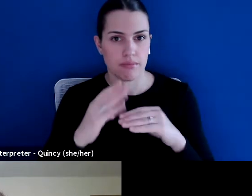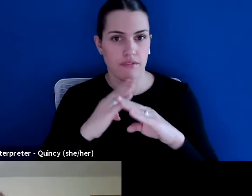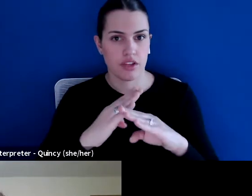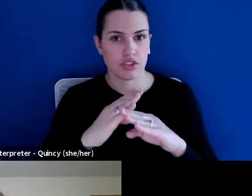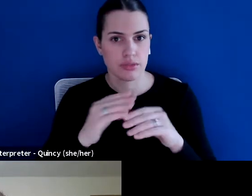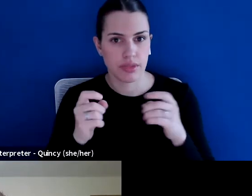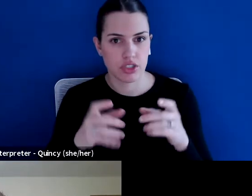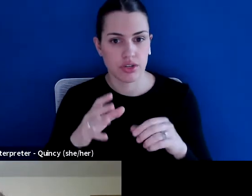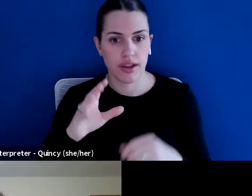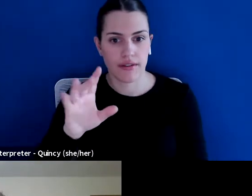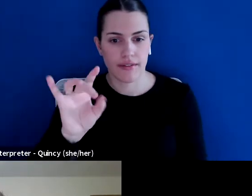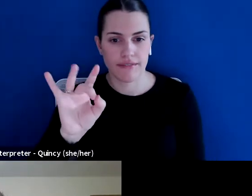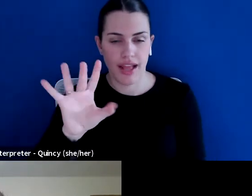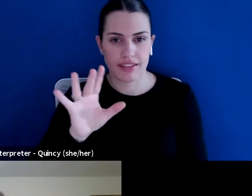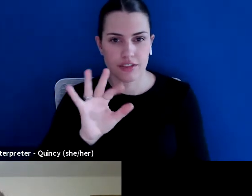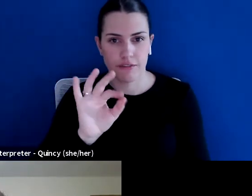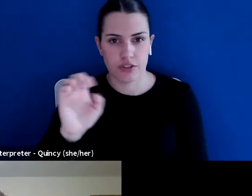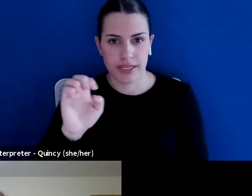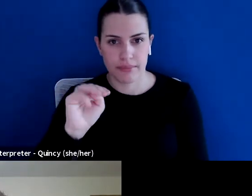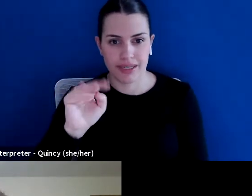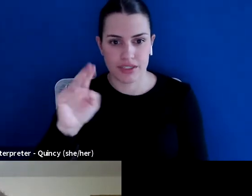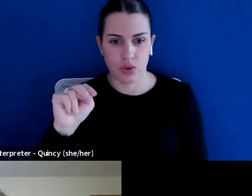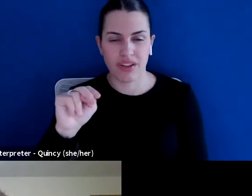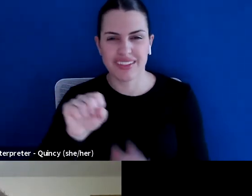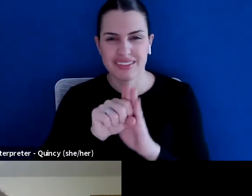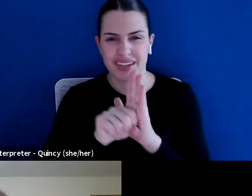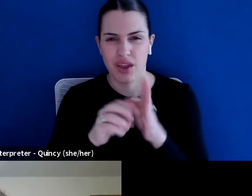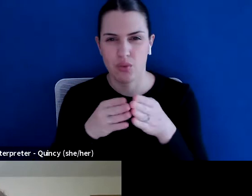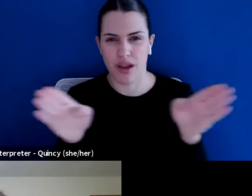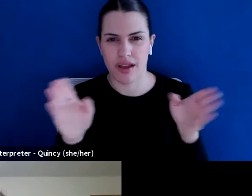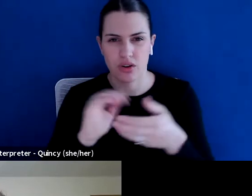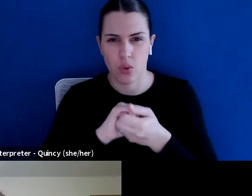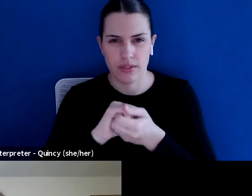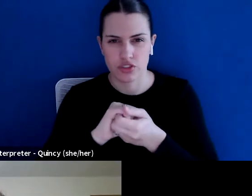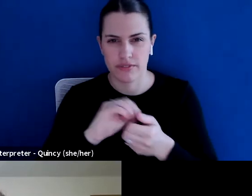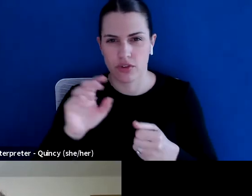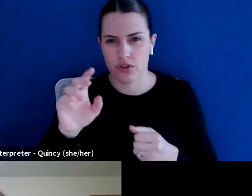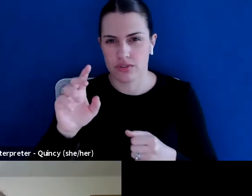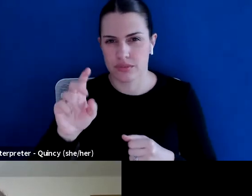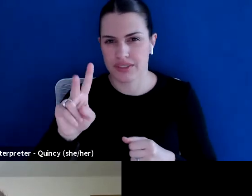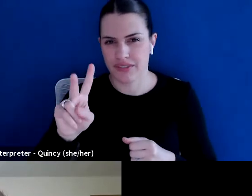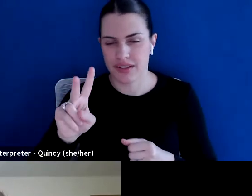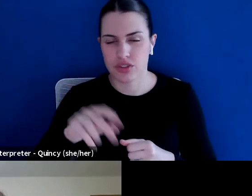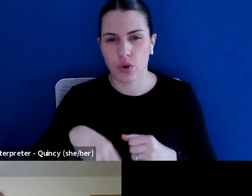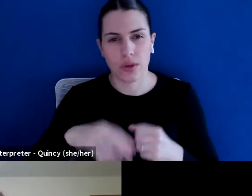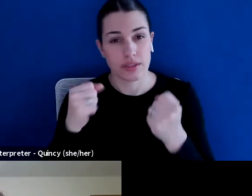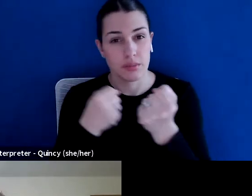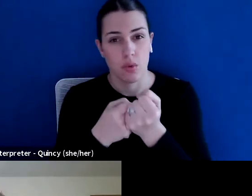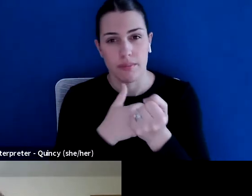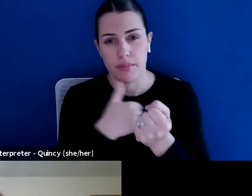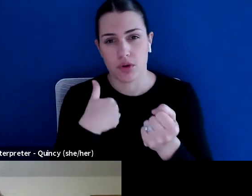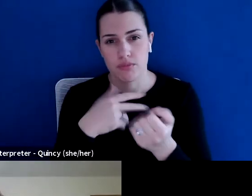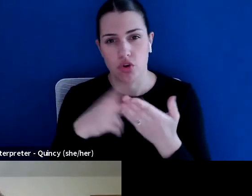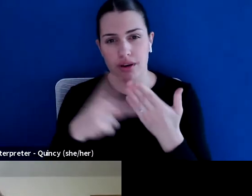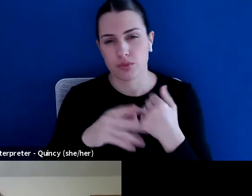statewide domestic violence coalition in Minnesota. So we're really focused on supporting our member programs. We have